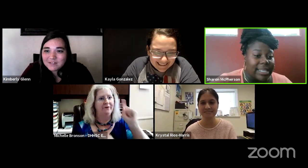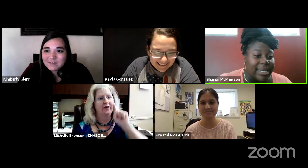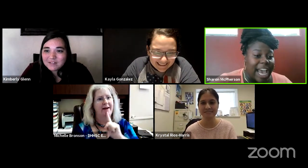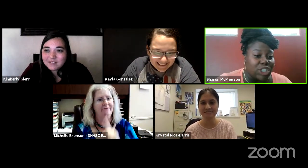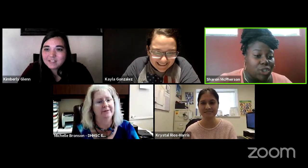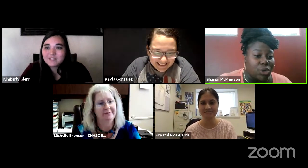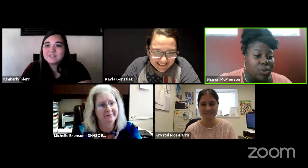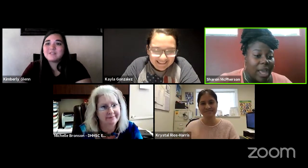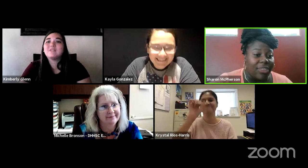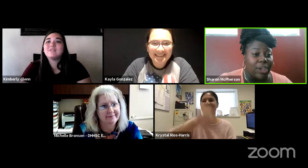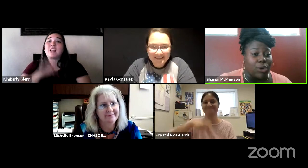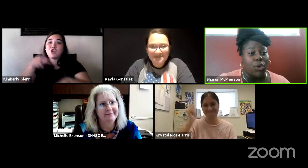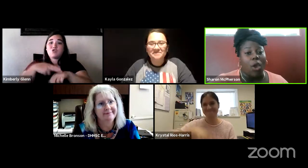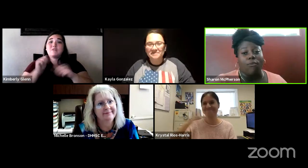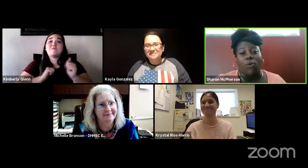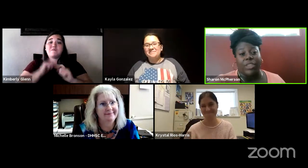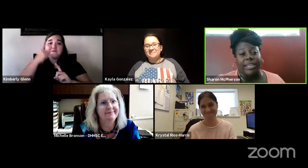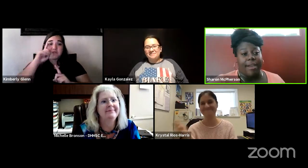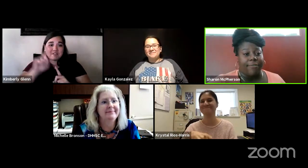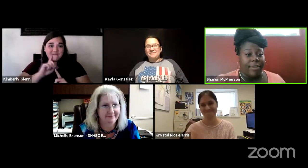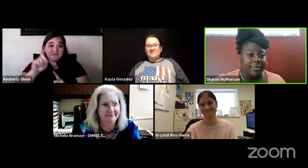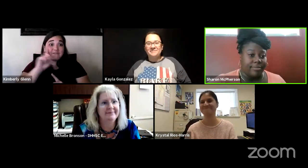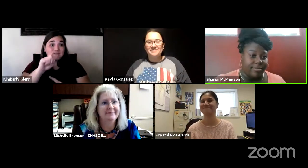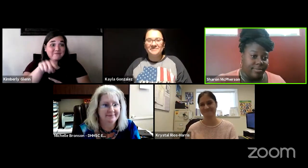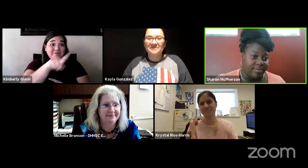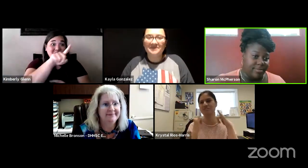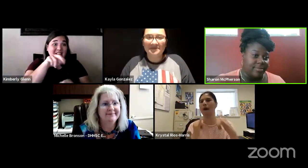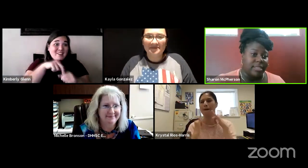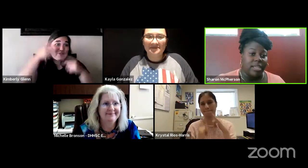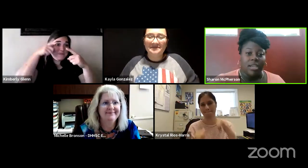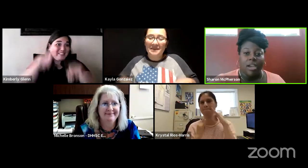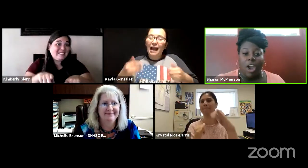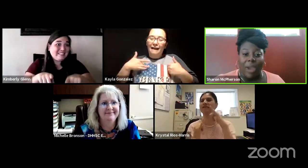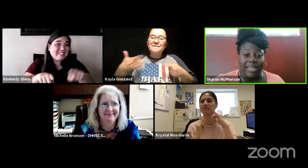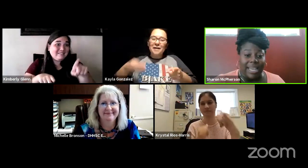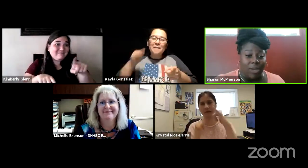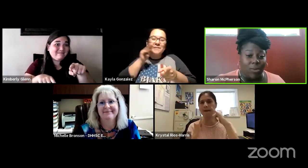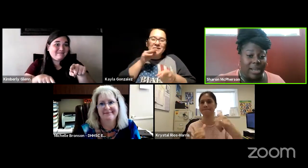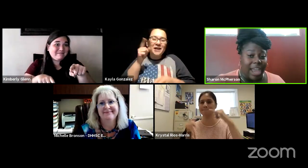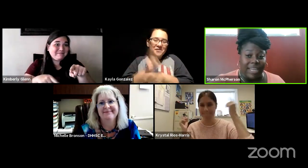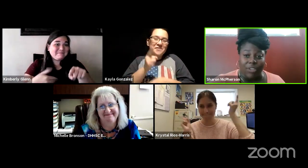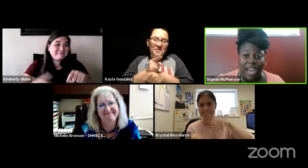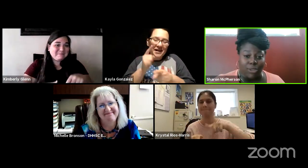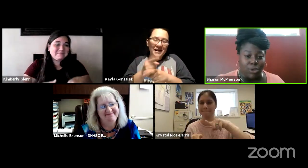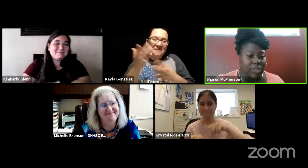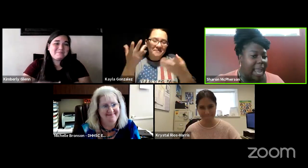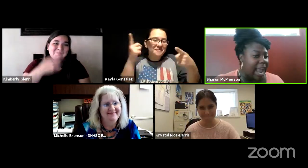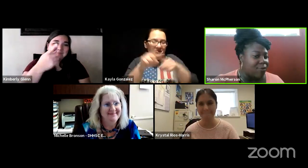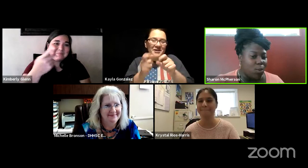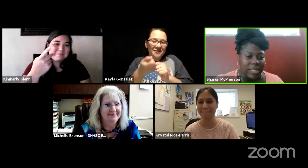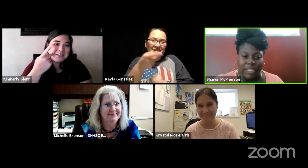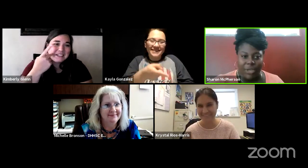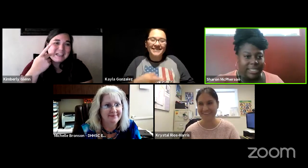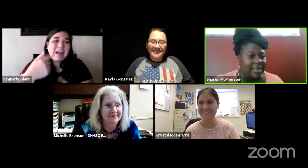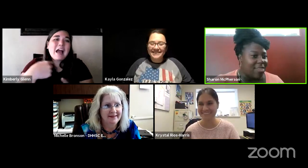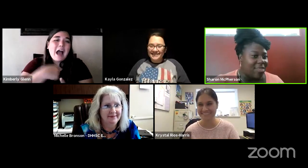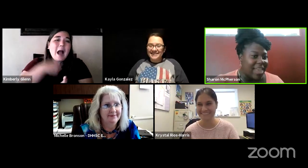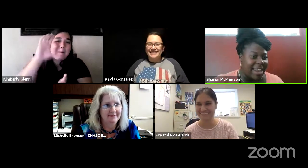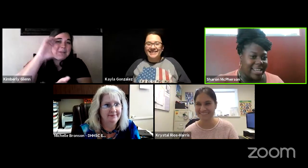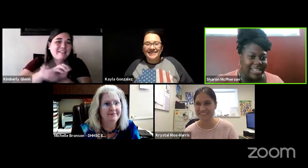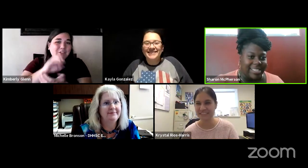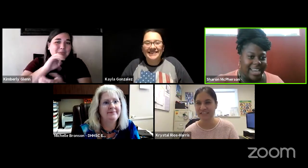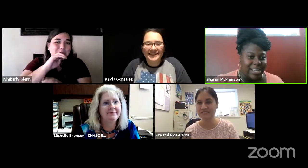What is National Theater for the Deaf? All right, did anyone have any other answers? Everyone's in